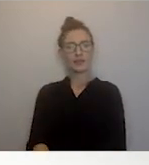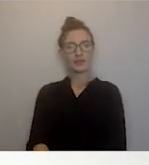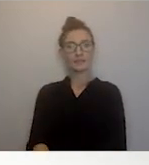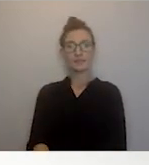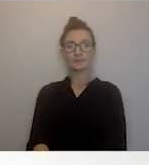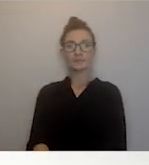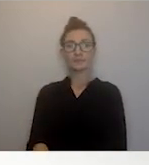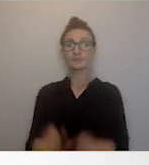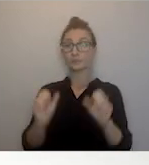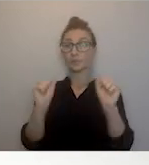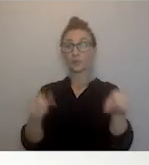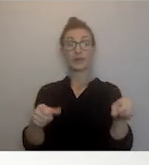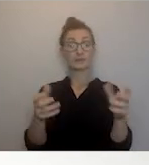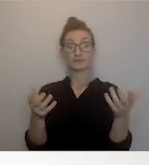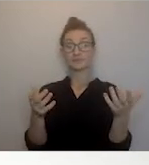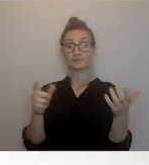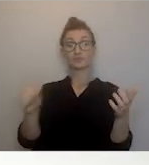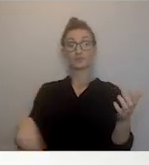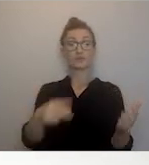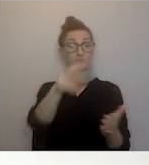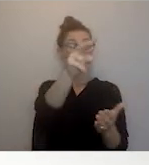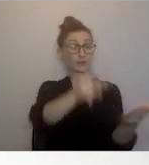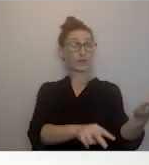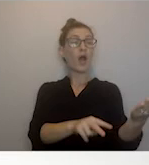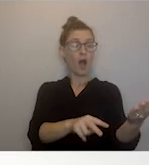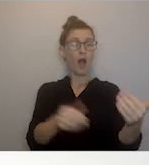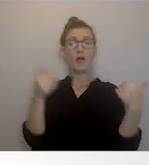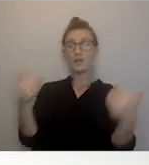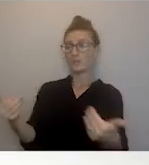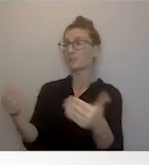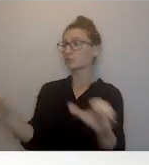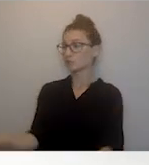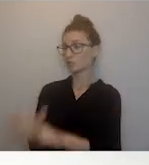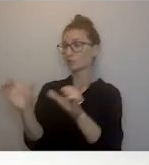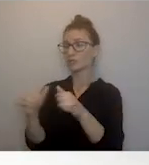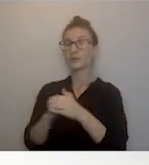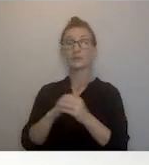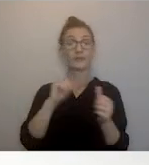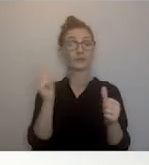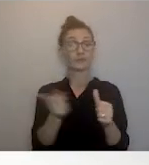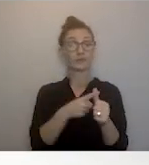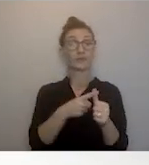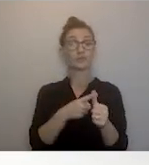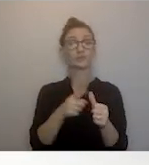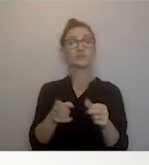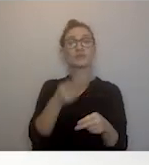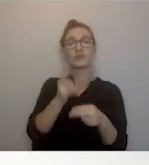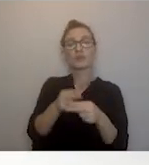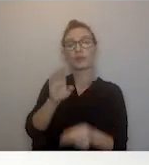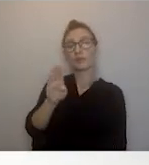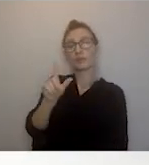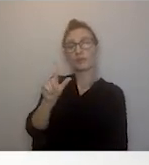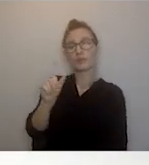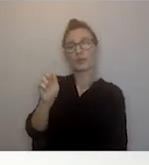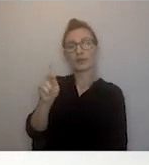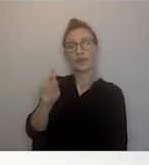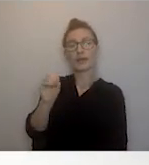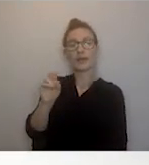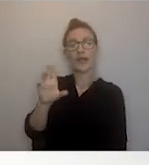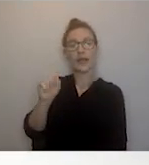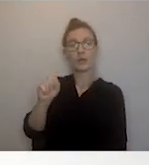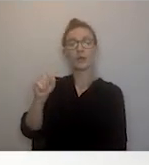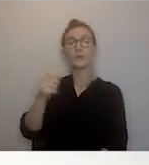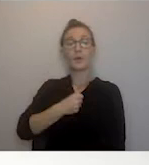arts programs that you can easily replicate with just having seen these slides. So the first one I'm going to share with you today is called